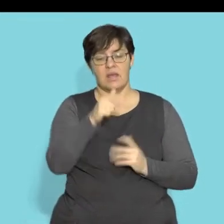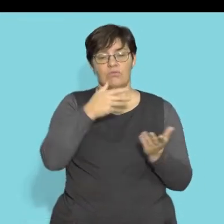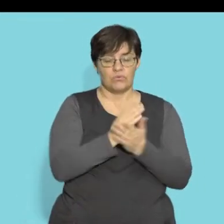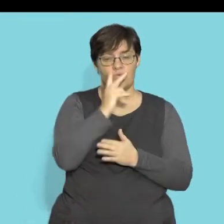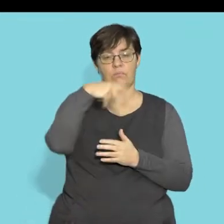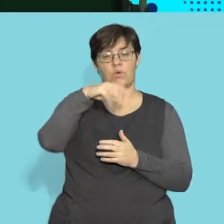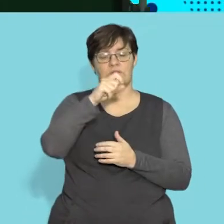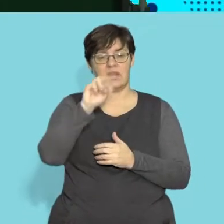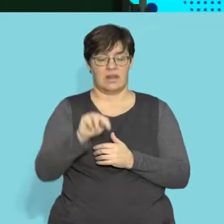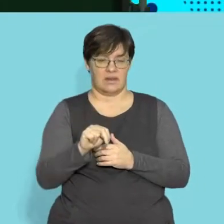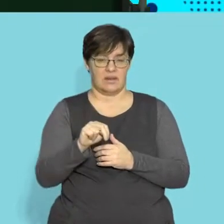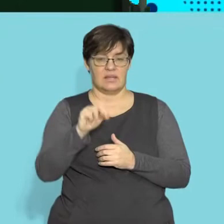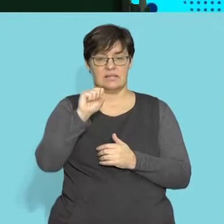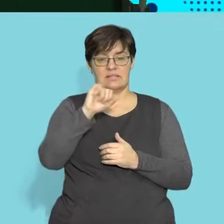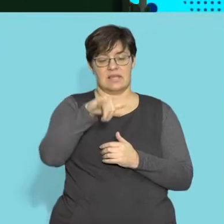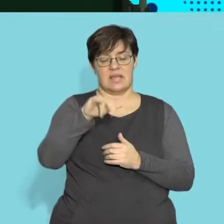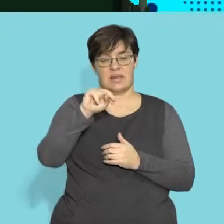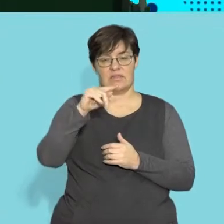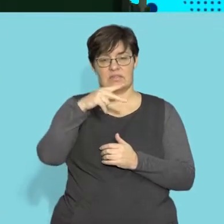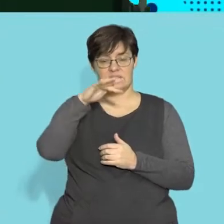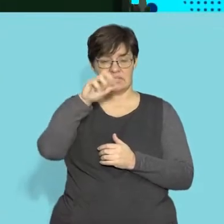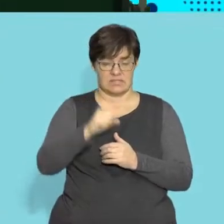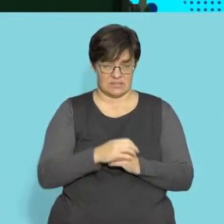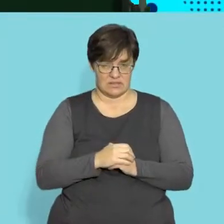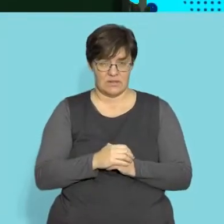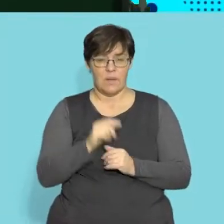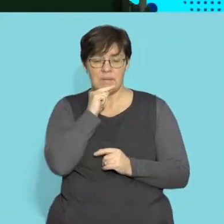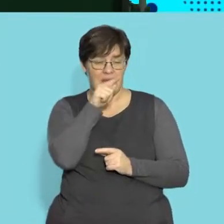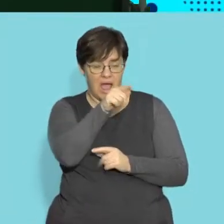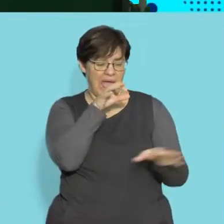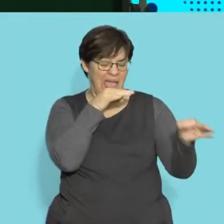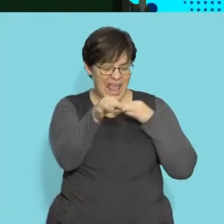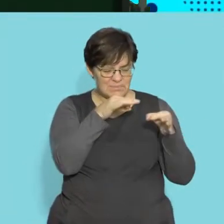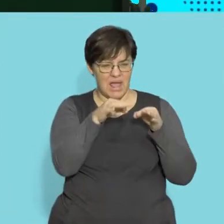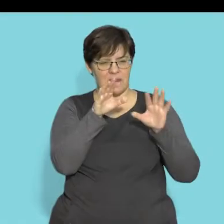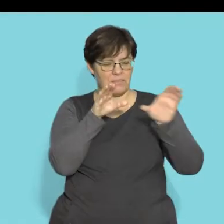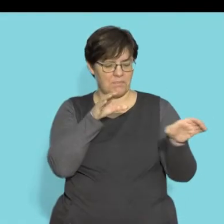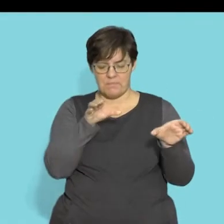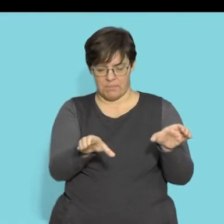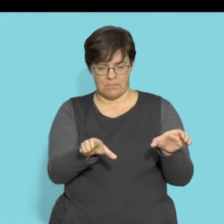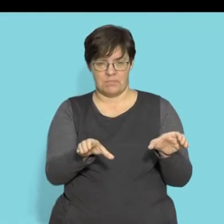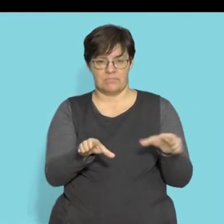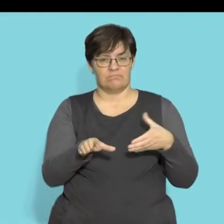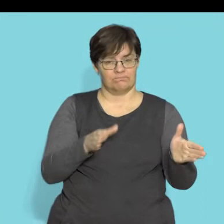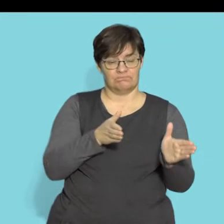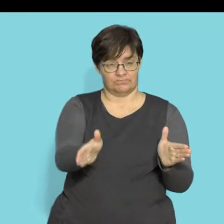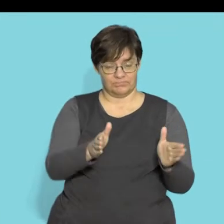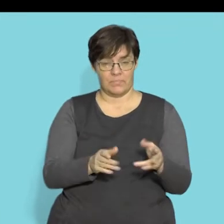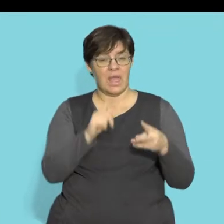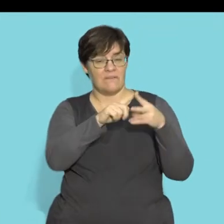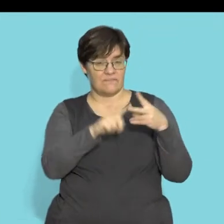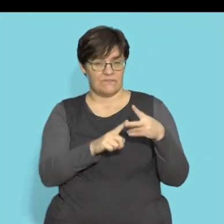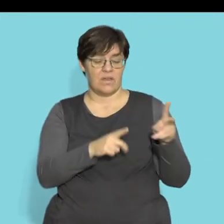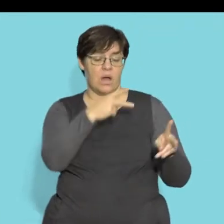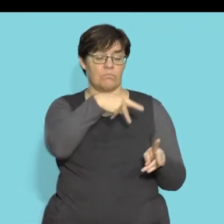protein synthesis. And this would require that you now unpack protein synthesis in 2 processes. Remember